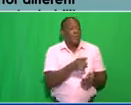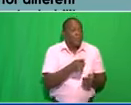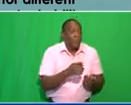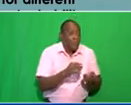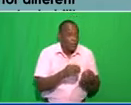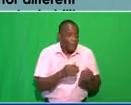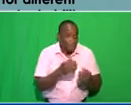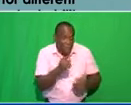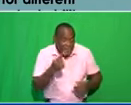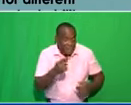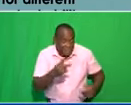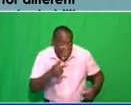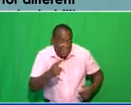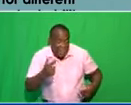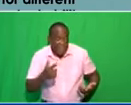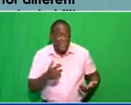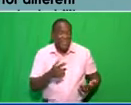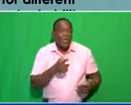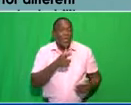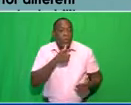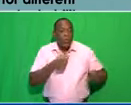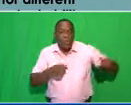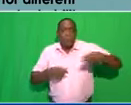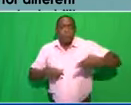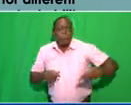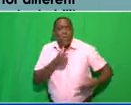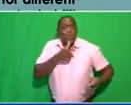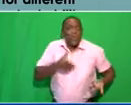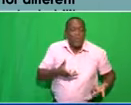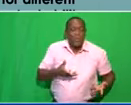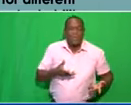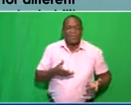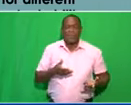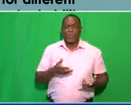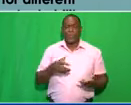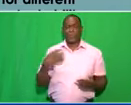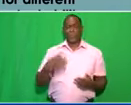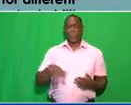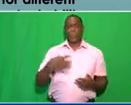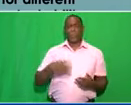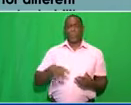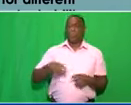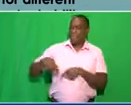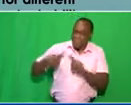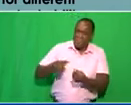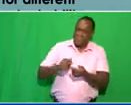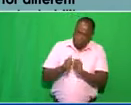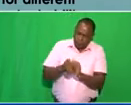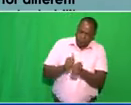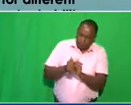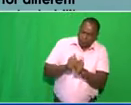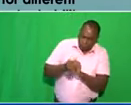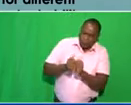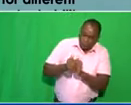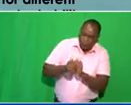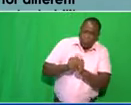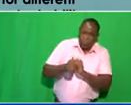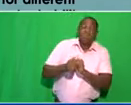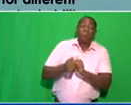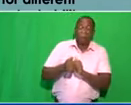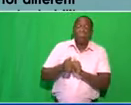who you beat, or did you beat anybody? And so that competition has been there driving our education and our